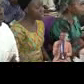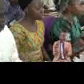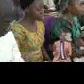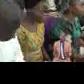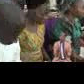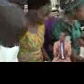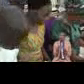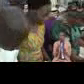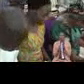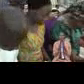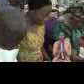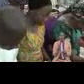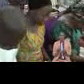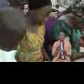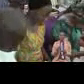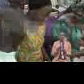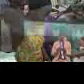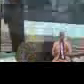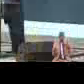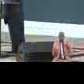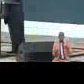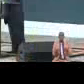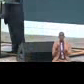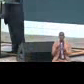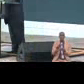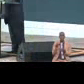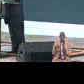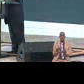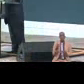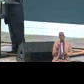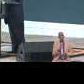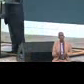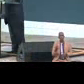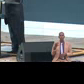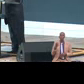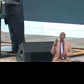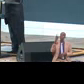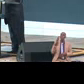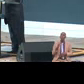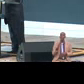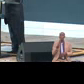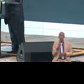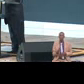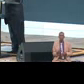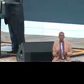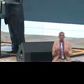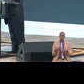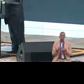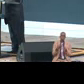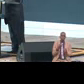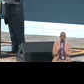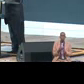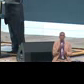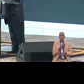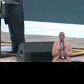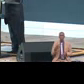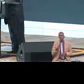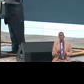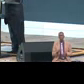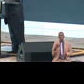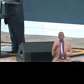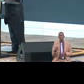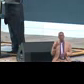sin. Verse 10, in this the children of God are manifest, and the children of